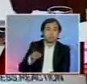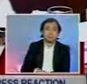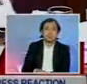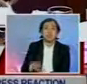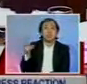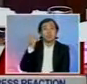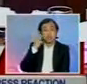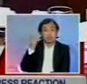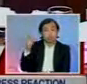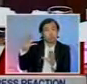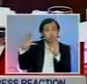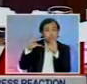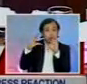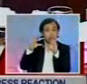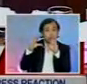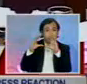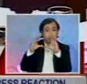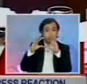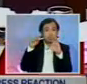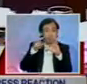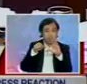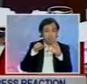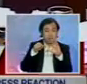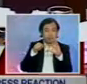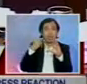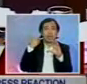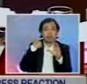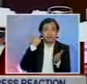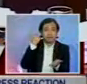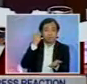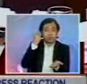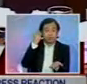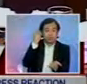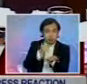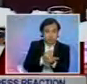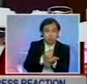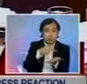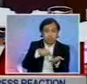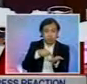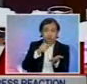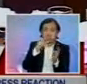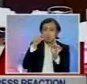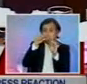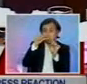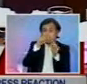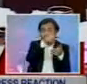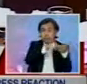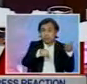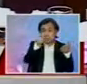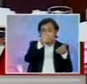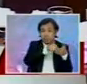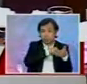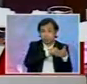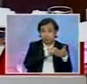On the face of this title, Your Honor, there is a stamp mark cancelled. This title is